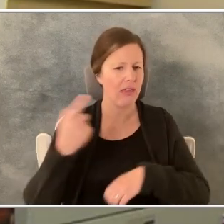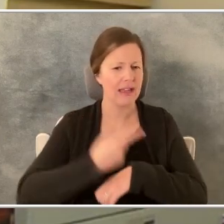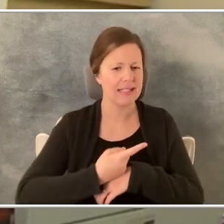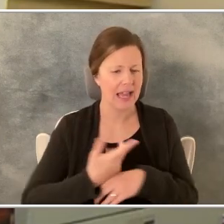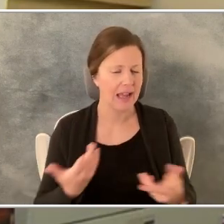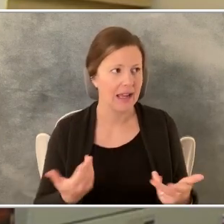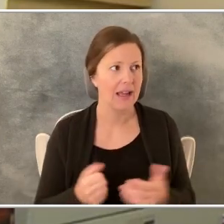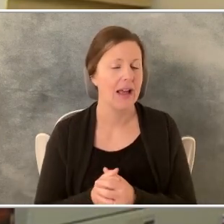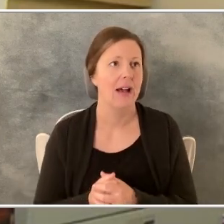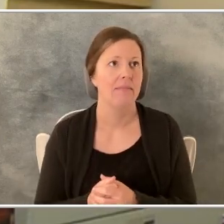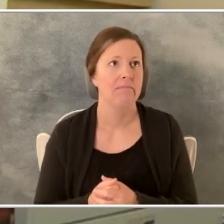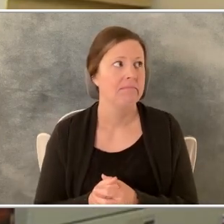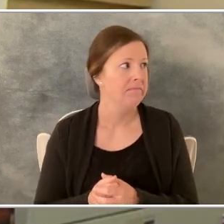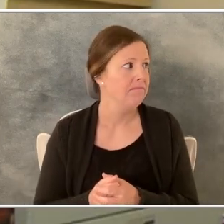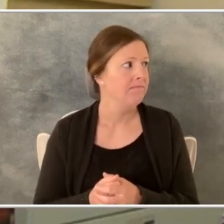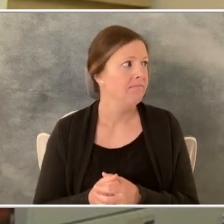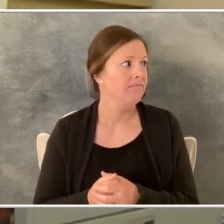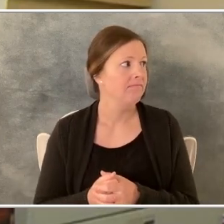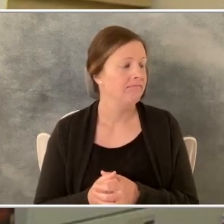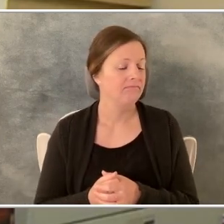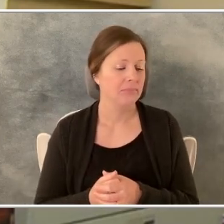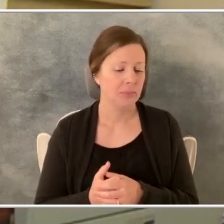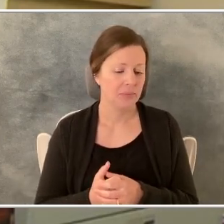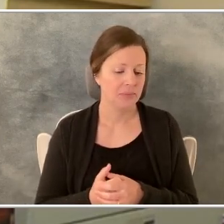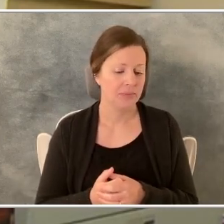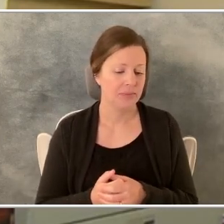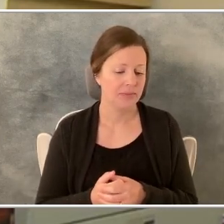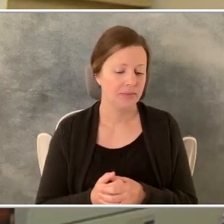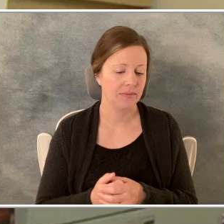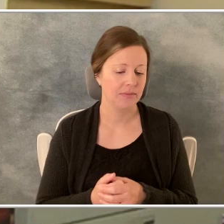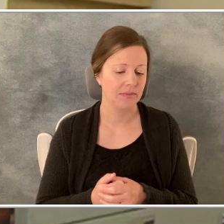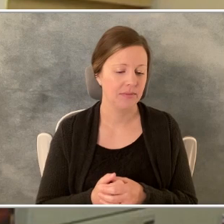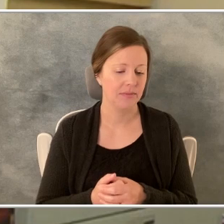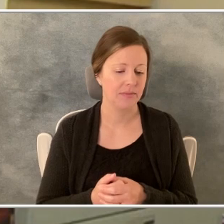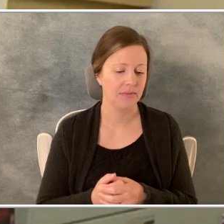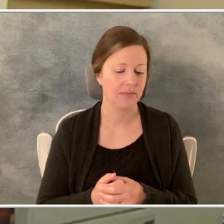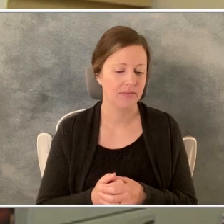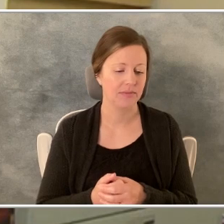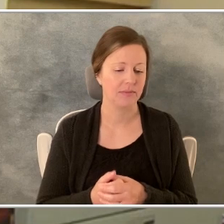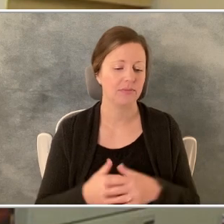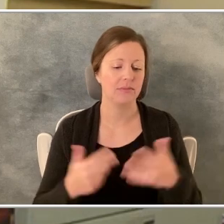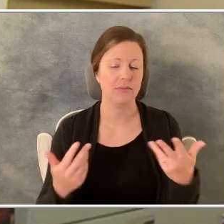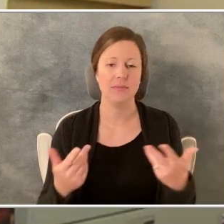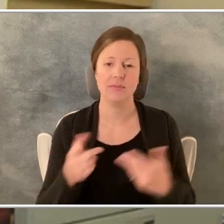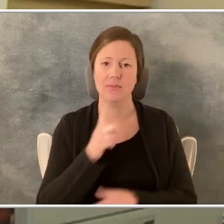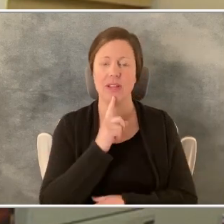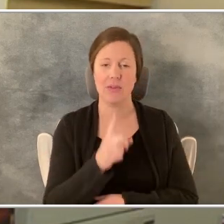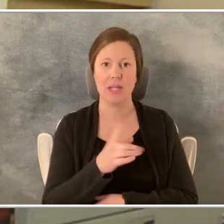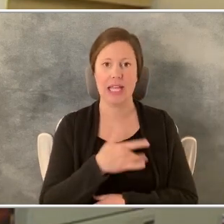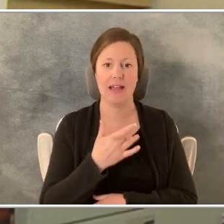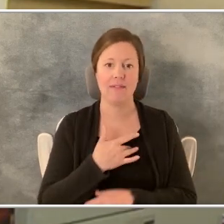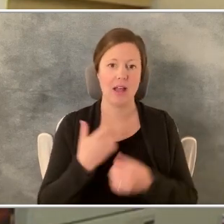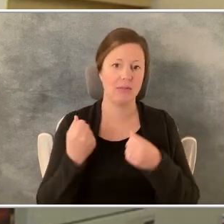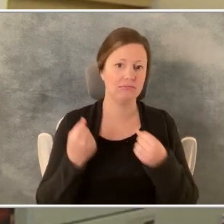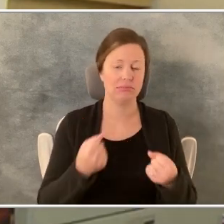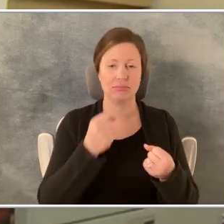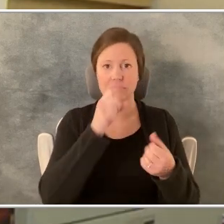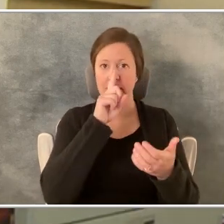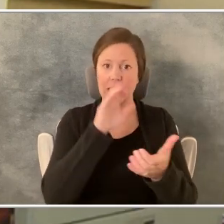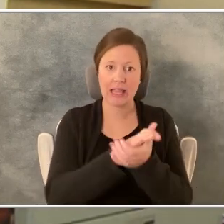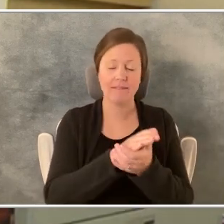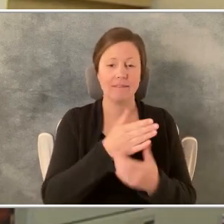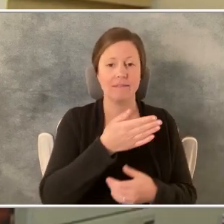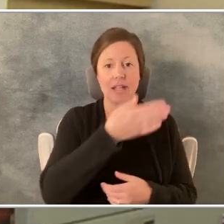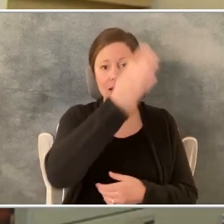imagine. And, I have a big belief in God and